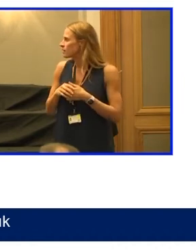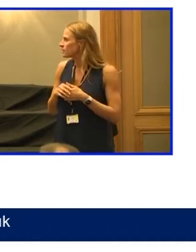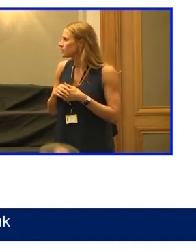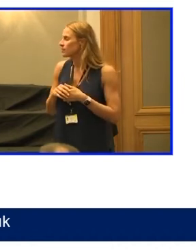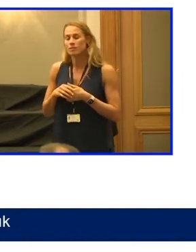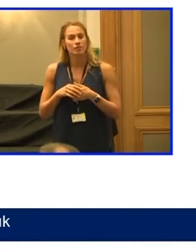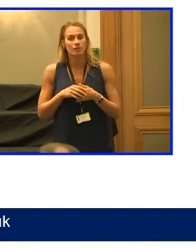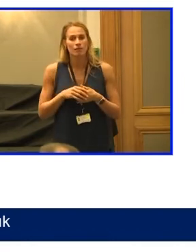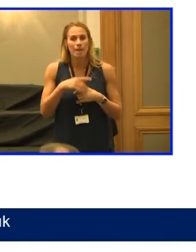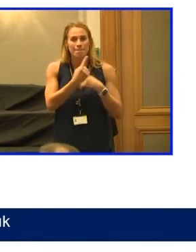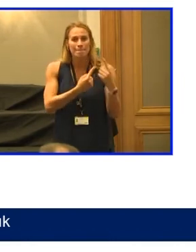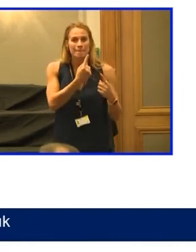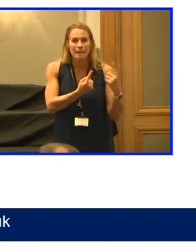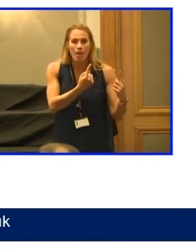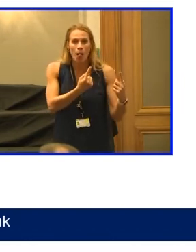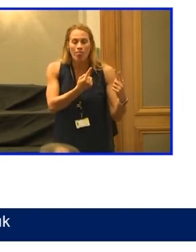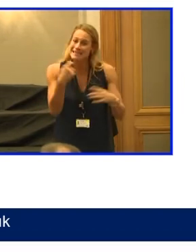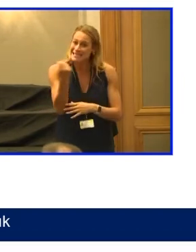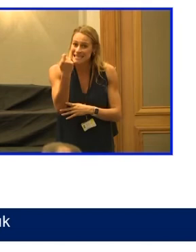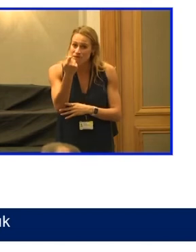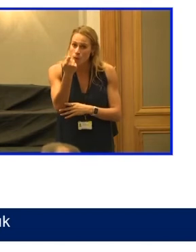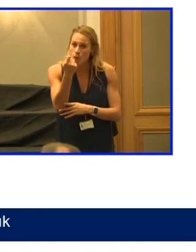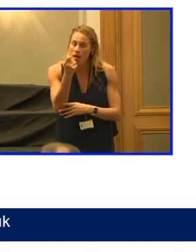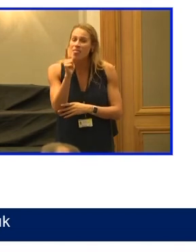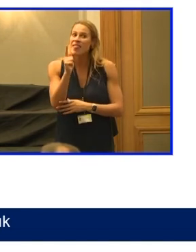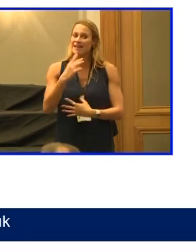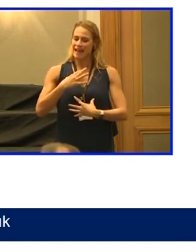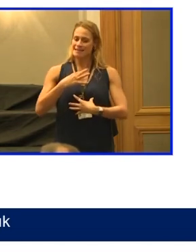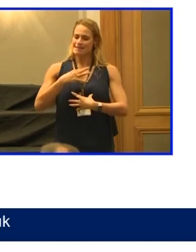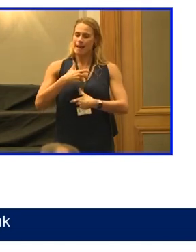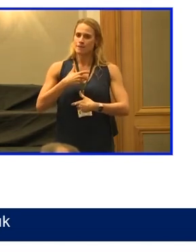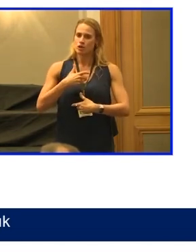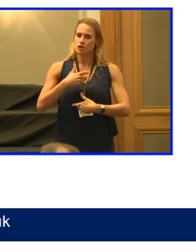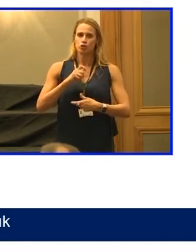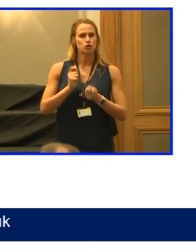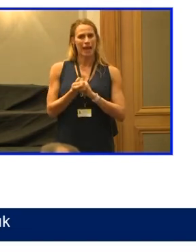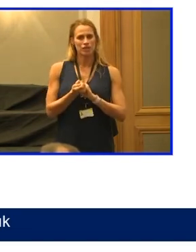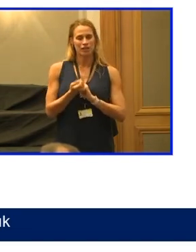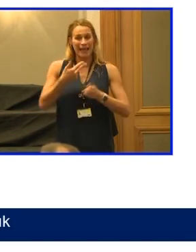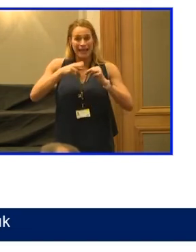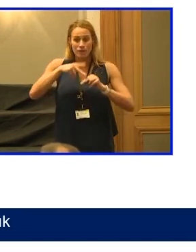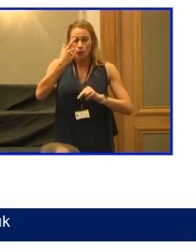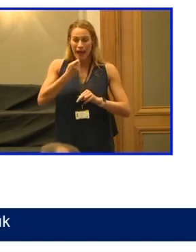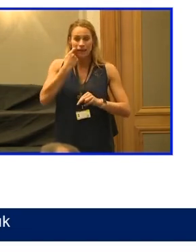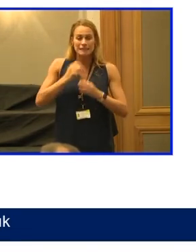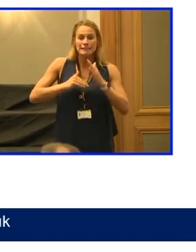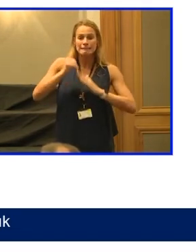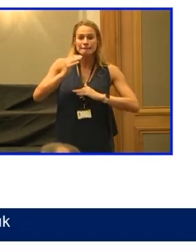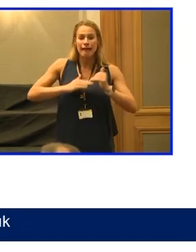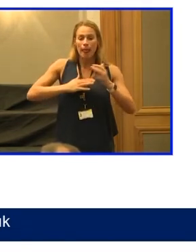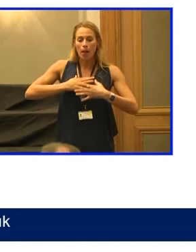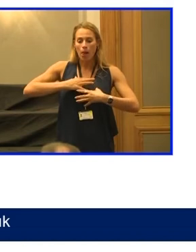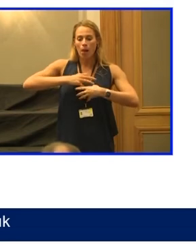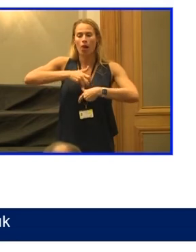successful are those that adapt to change. So if you adapt to change by learning these skills, through our support and guidance nationally we're all